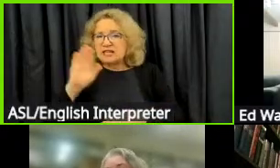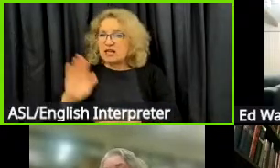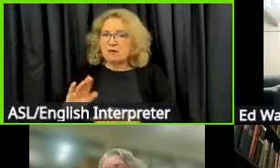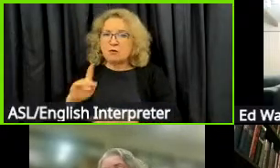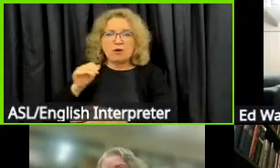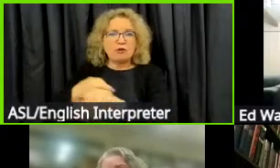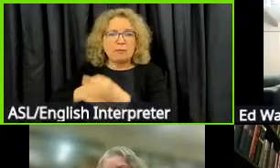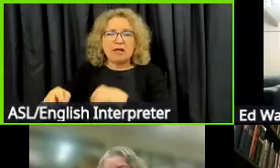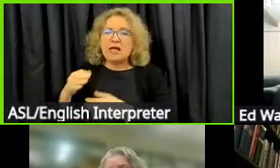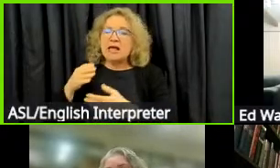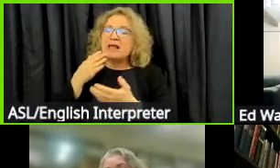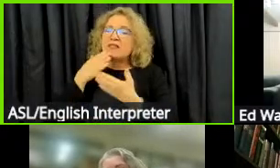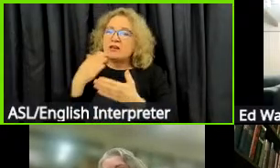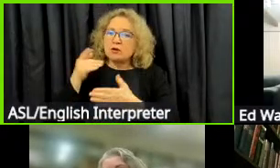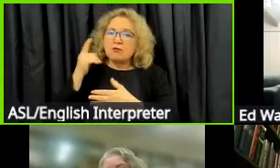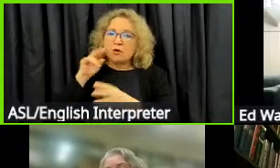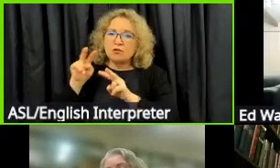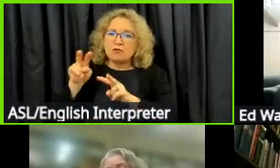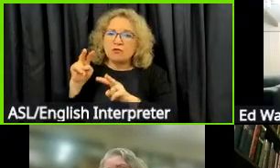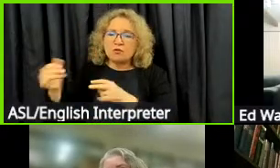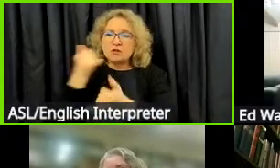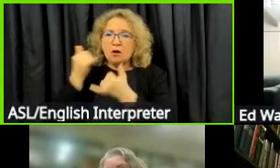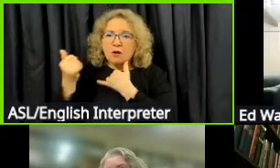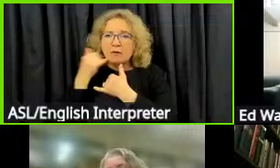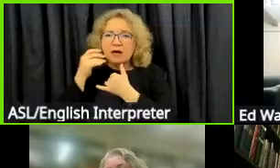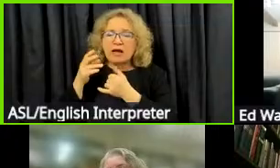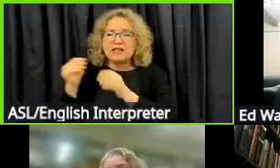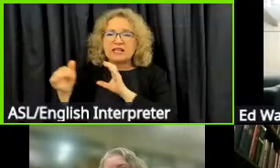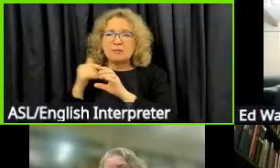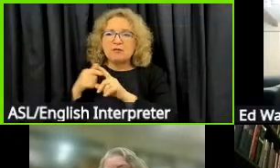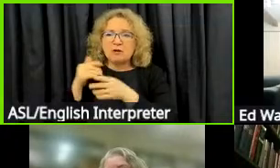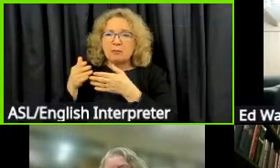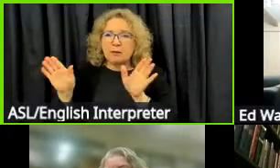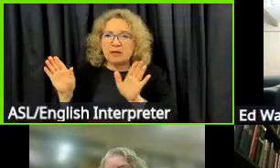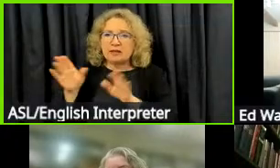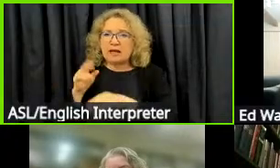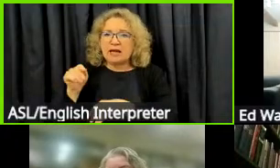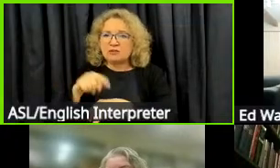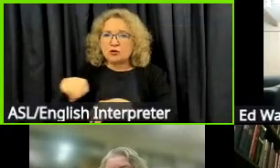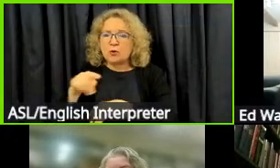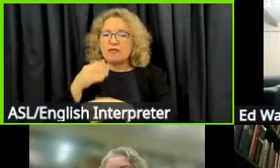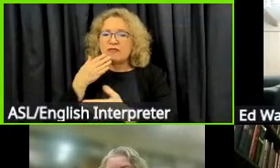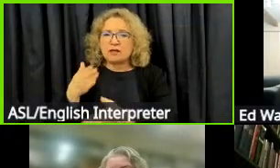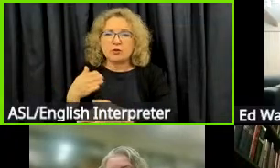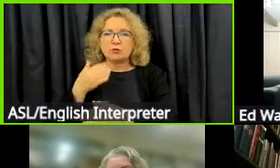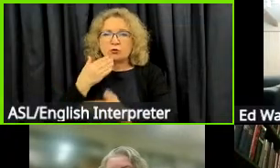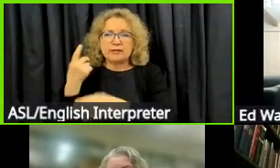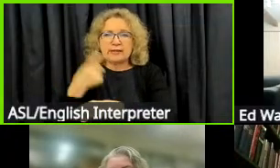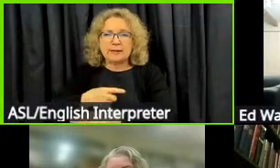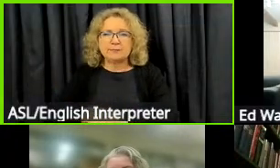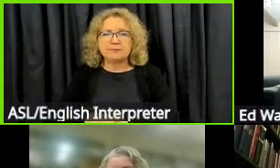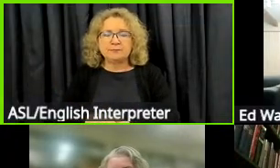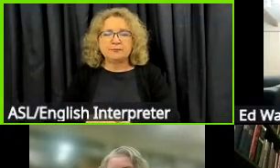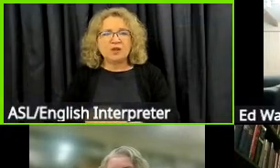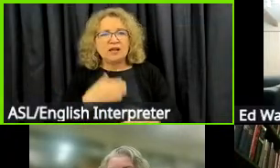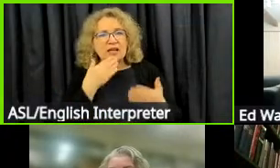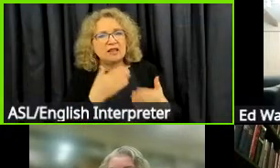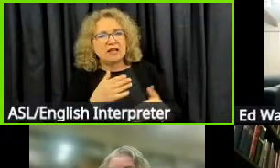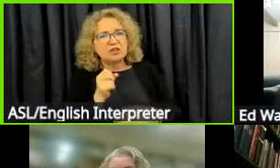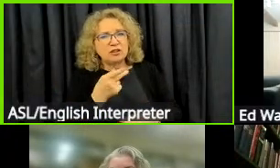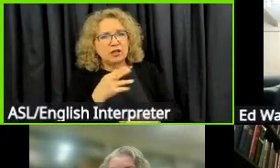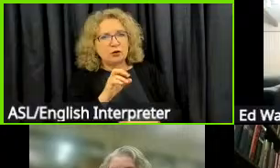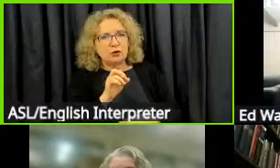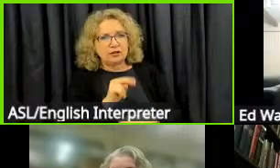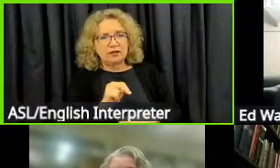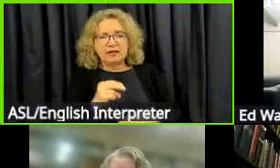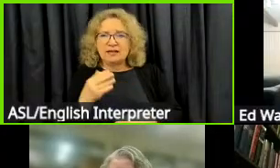Thank you. I look forward to having phone calls and emails from the public and the them. Thank you. Good day. Thanks, Sharon.